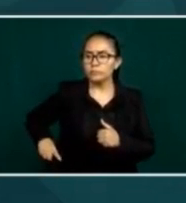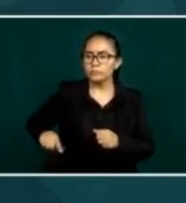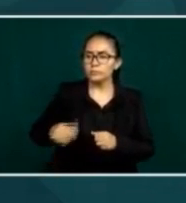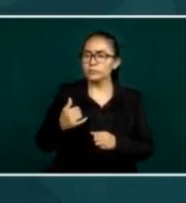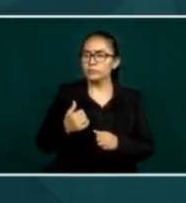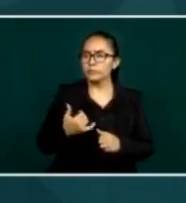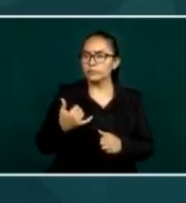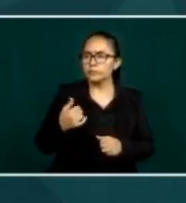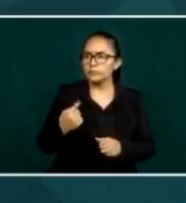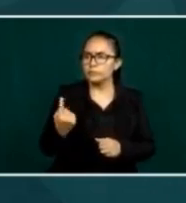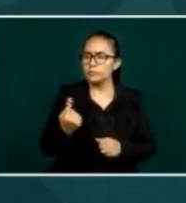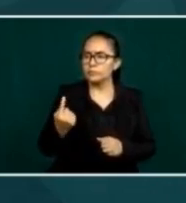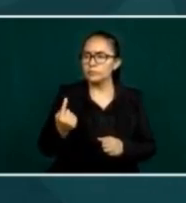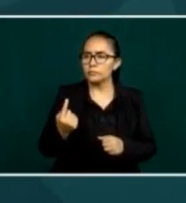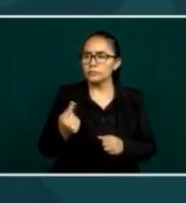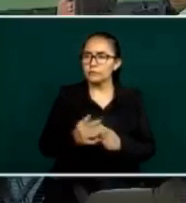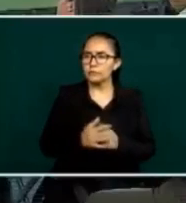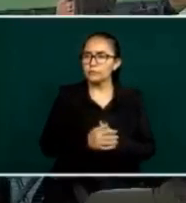government